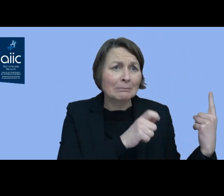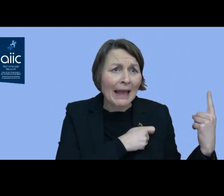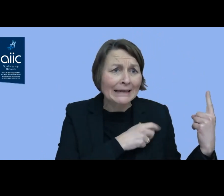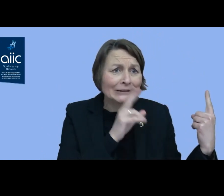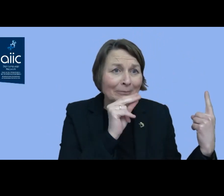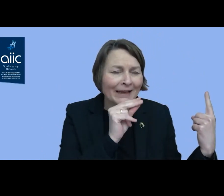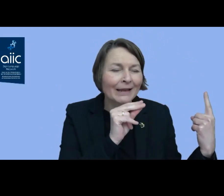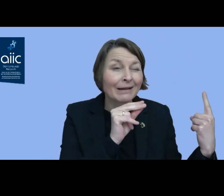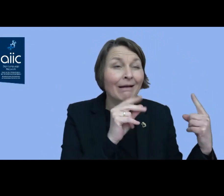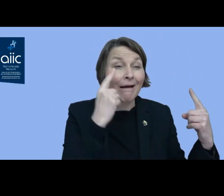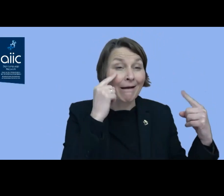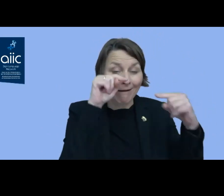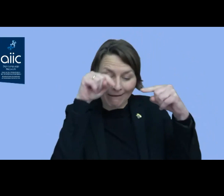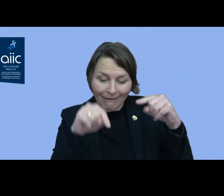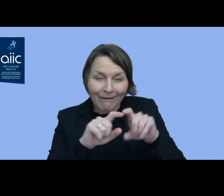bit of